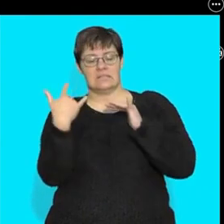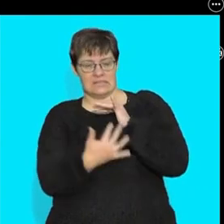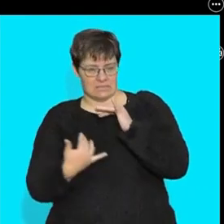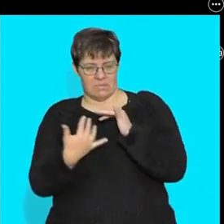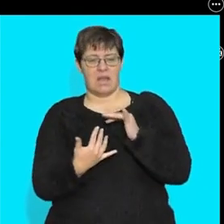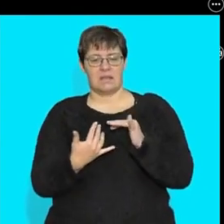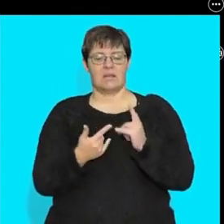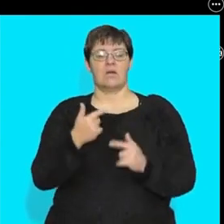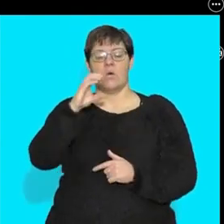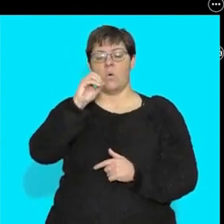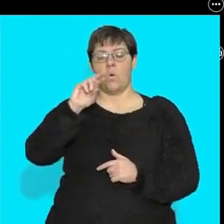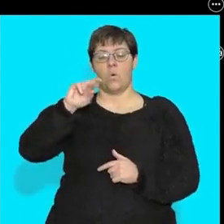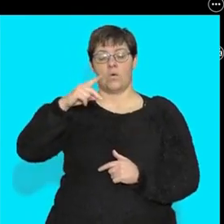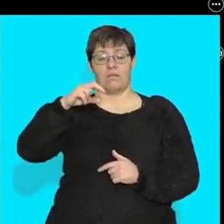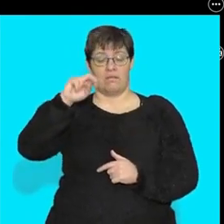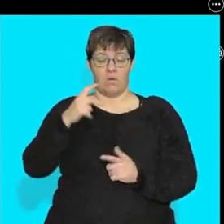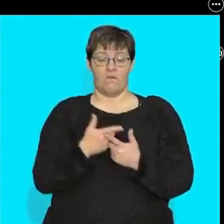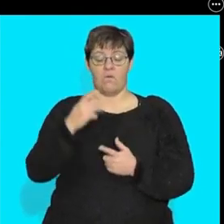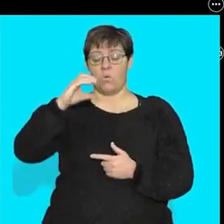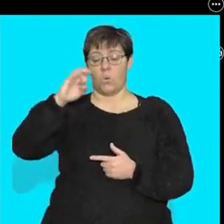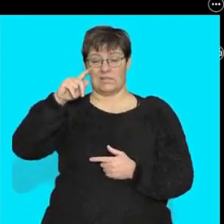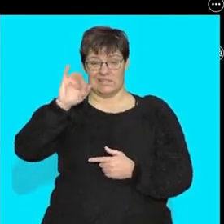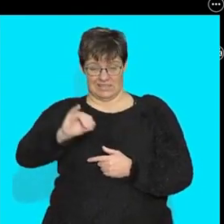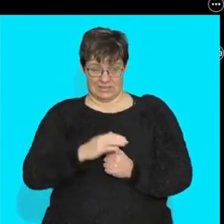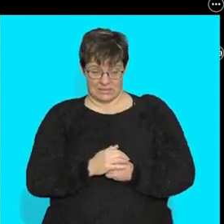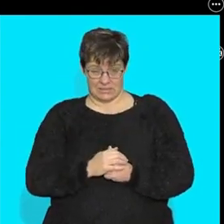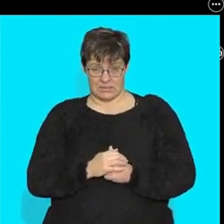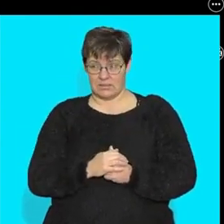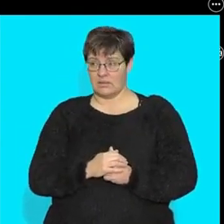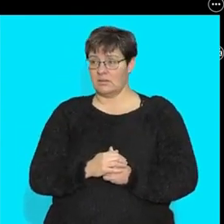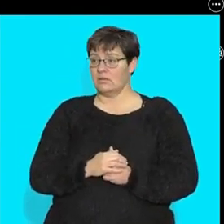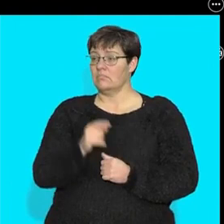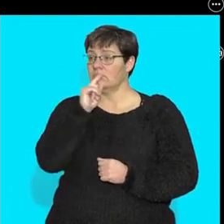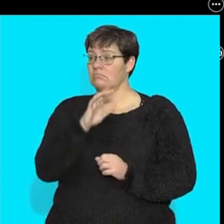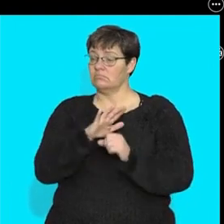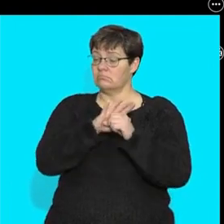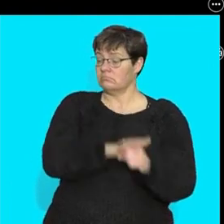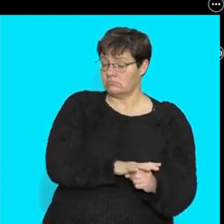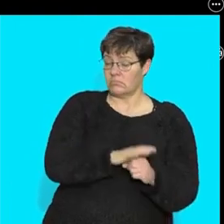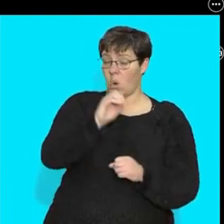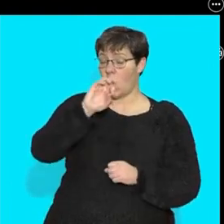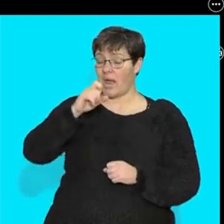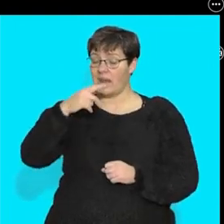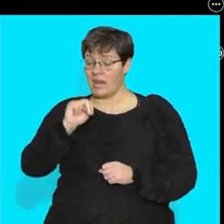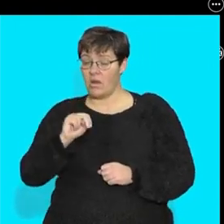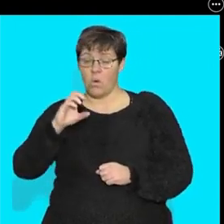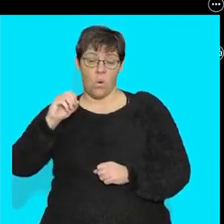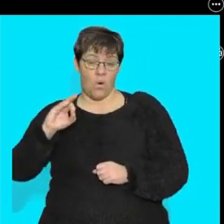stimulates the organ of Corti, which is situated there. There they are, right. So when it presses down on that, it is